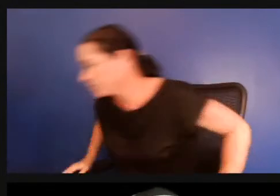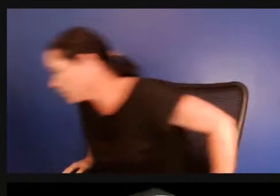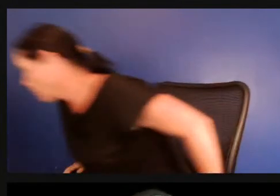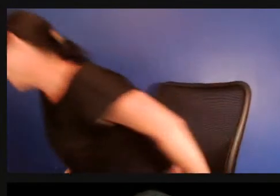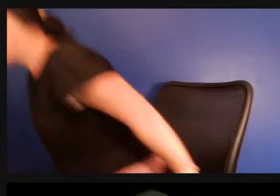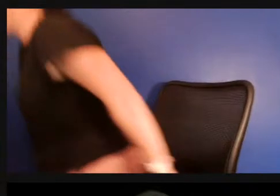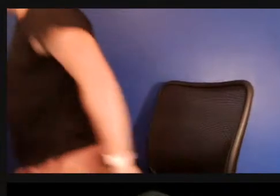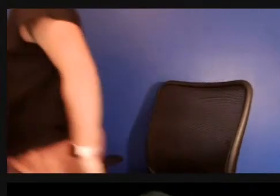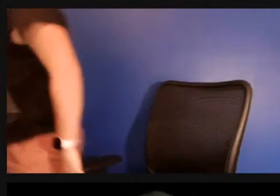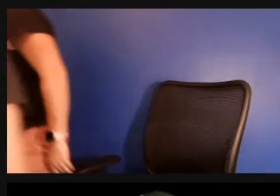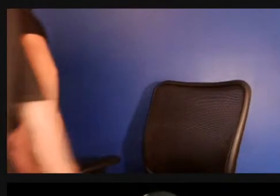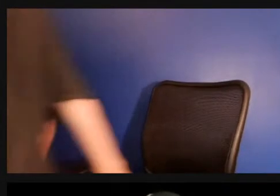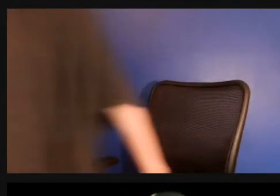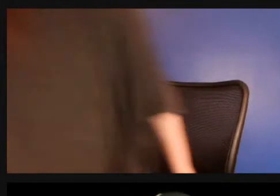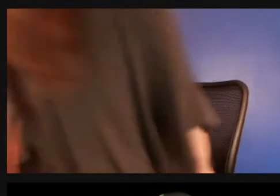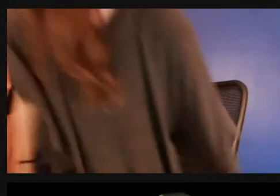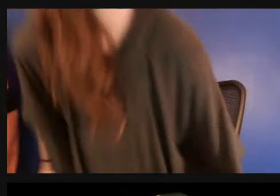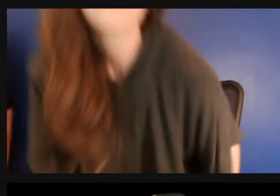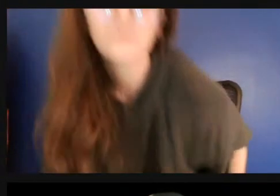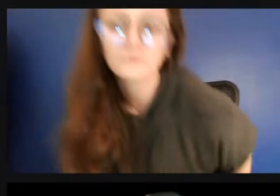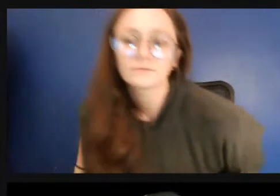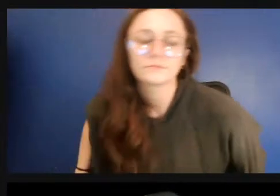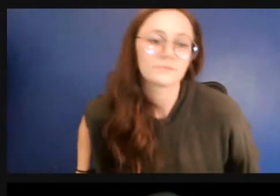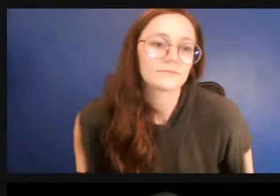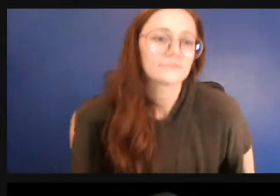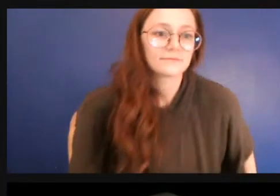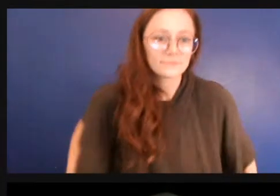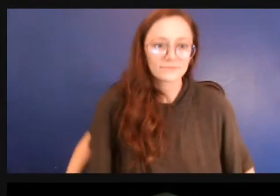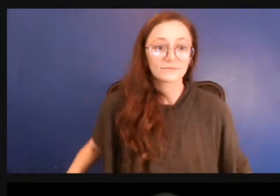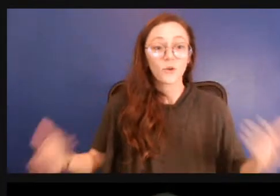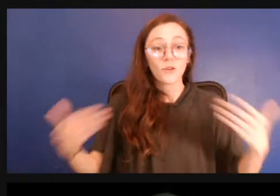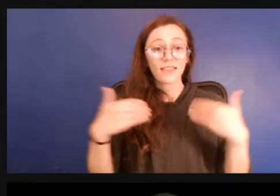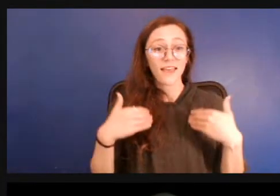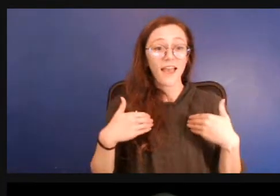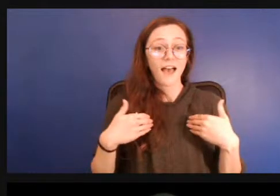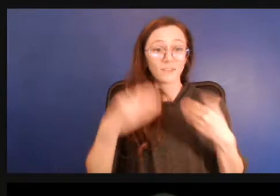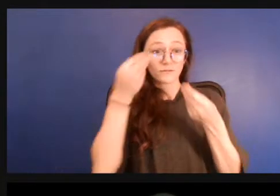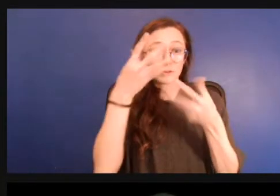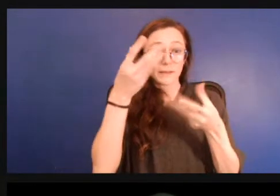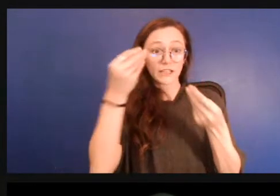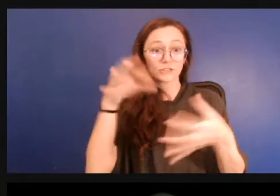They're offering a history of the intrusions here, lots of links.